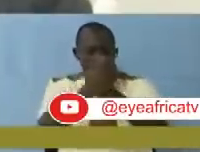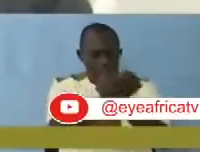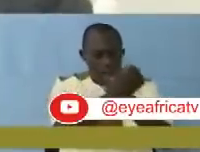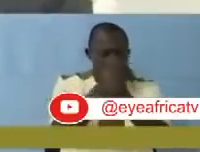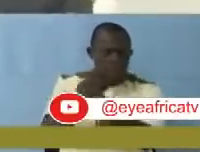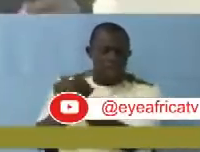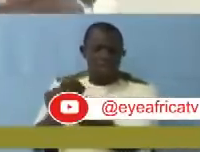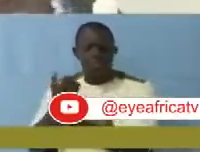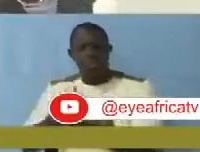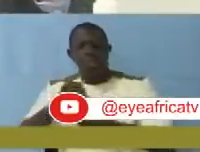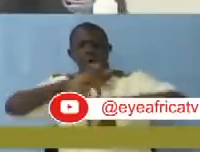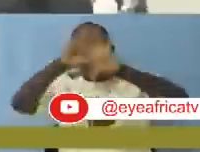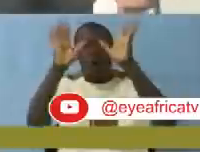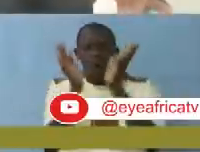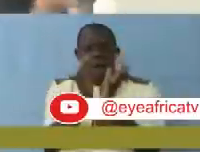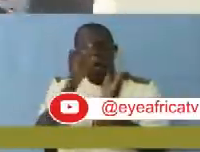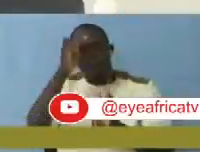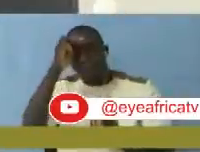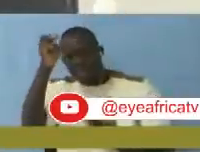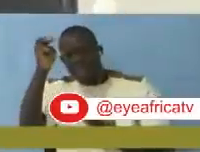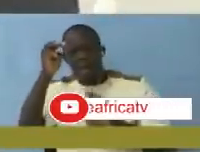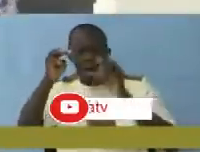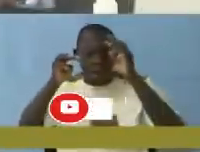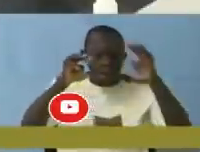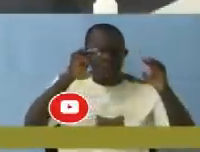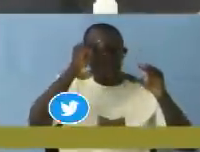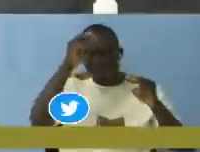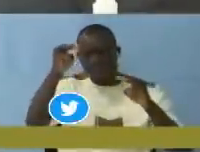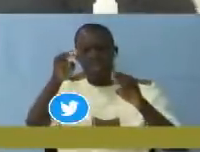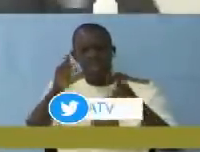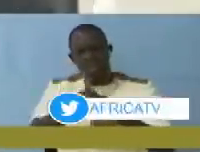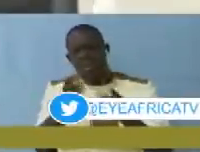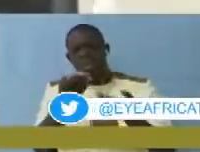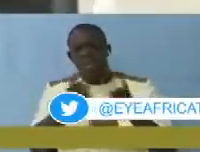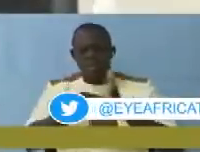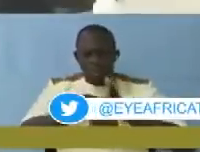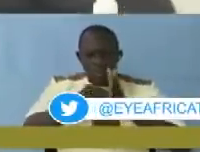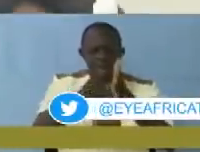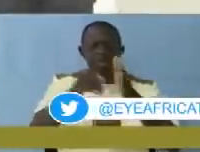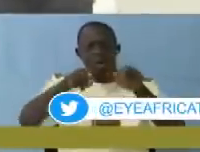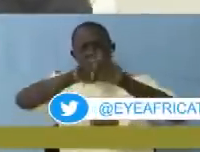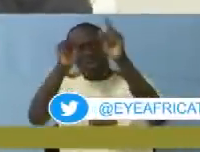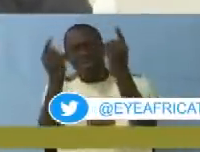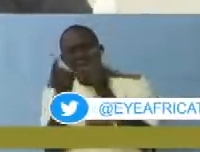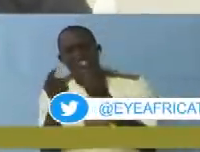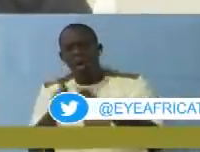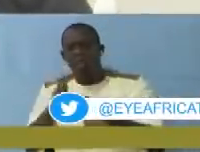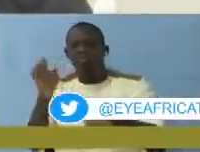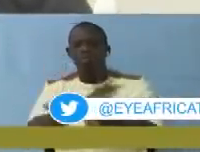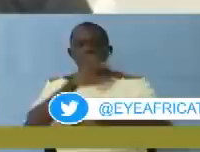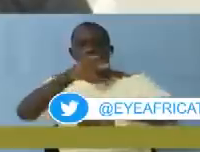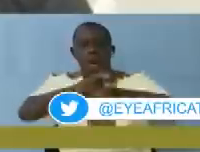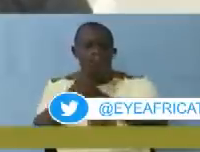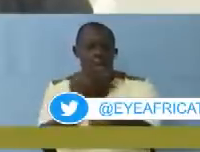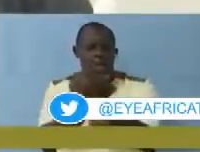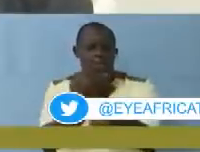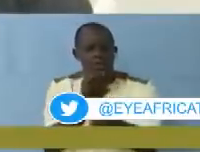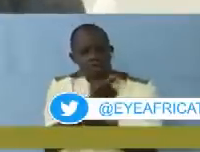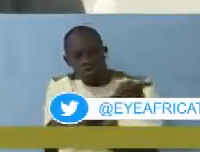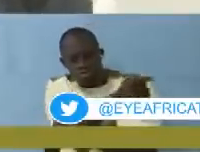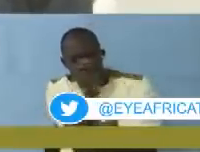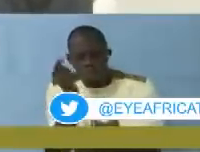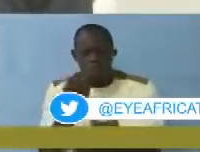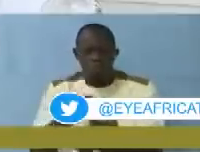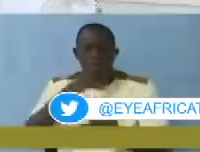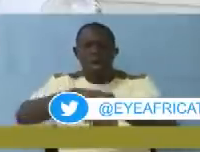All these ministers and managing directors who were arrested and put on trucks were arrested by you in your office. So